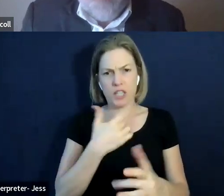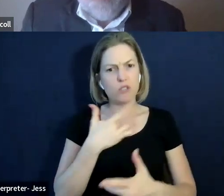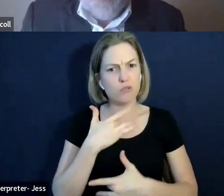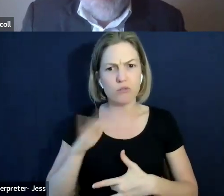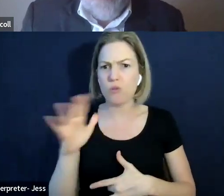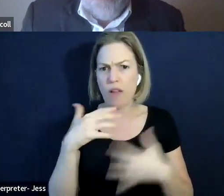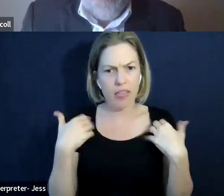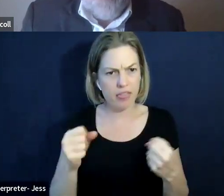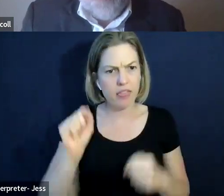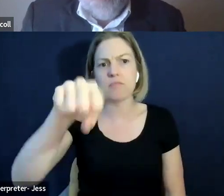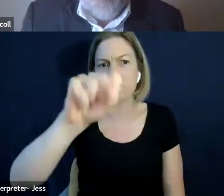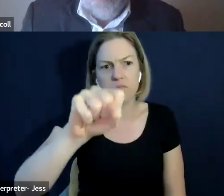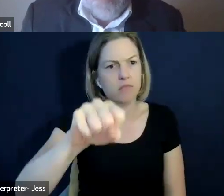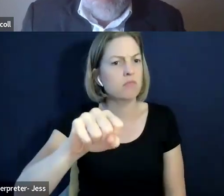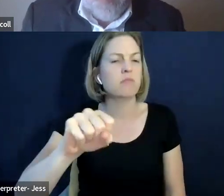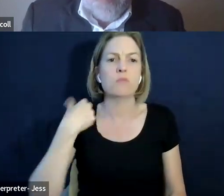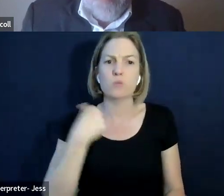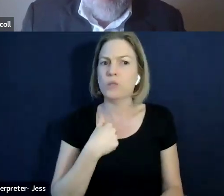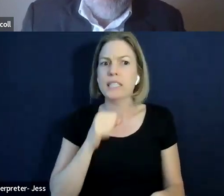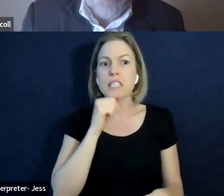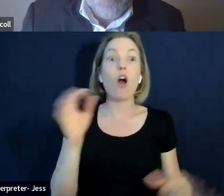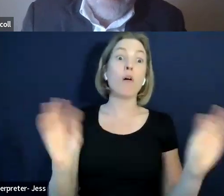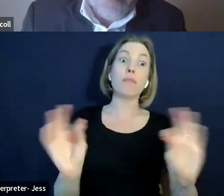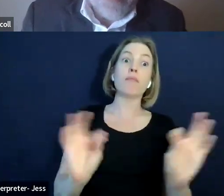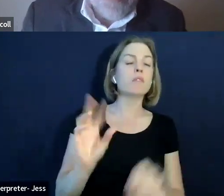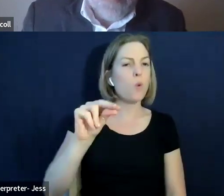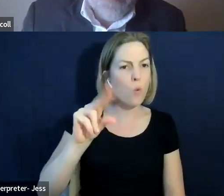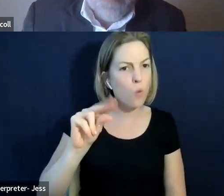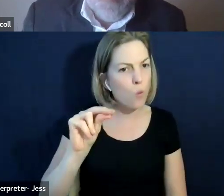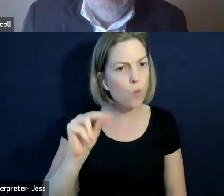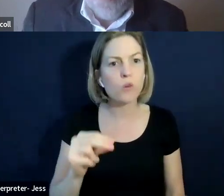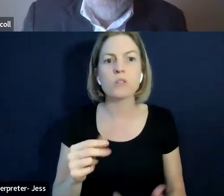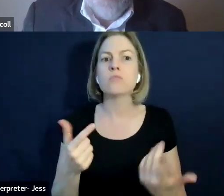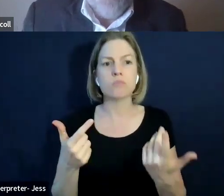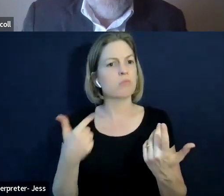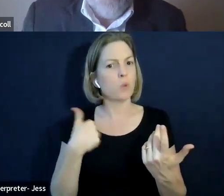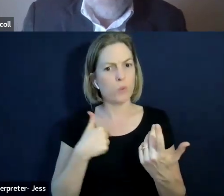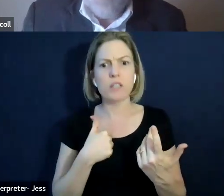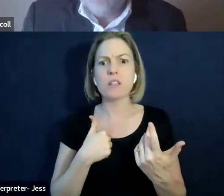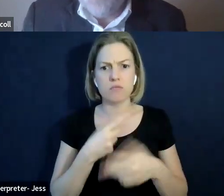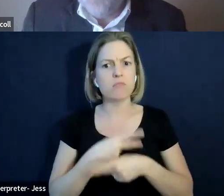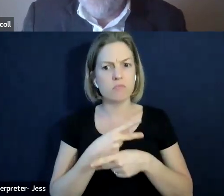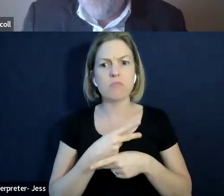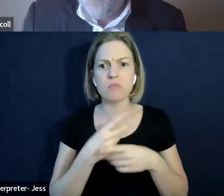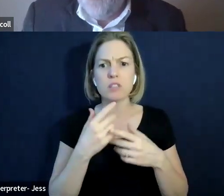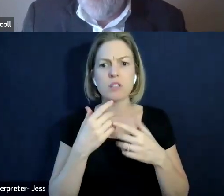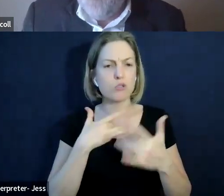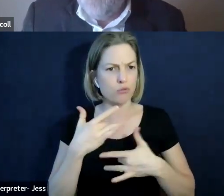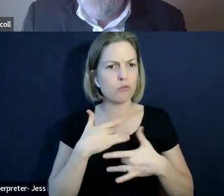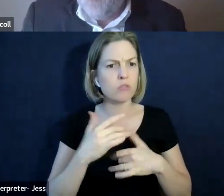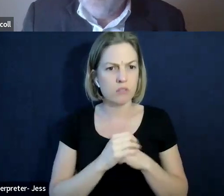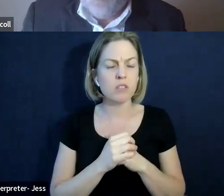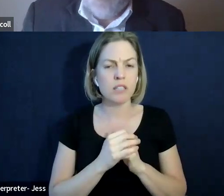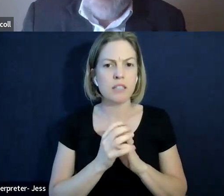regards to this. I mean, it's something that we don't take lightly. I mean, that's goes kind of with that's something that we